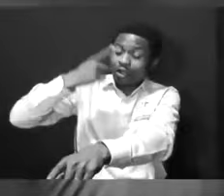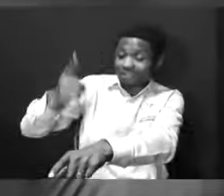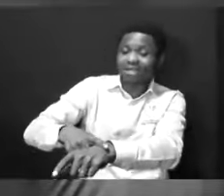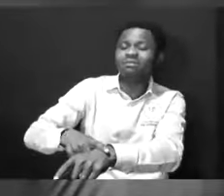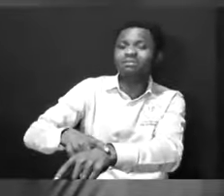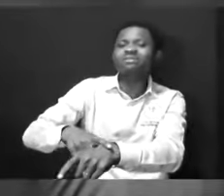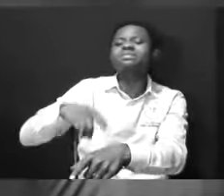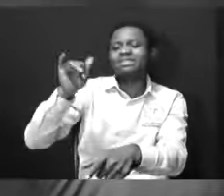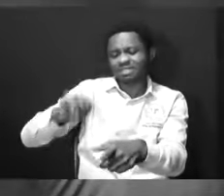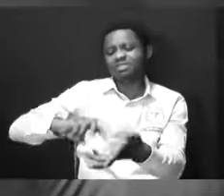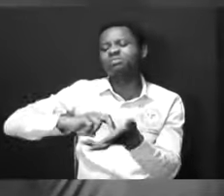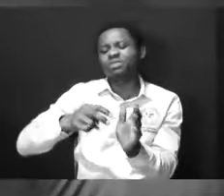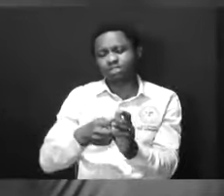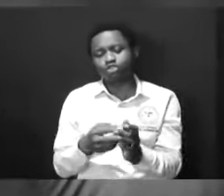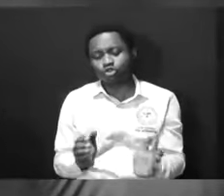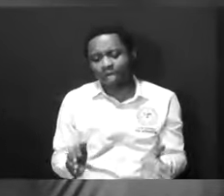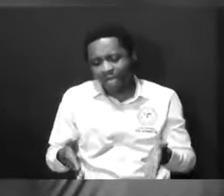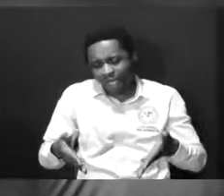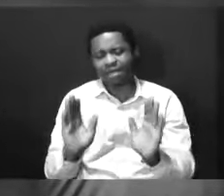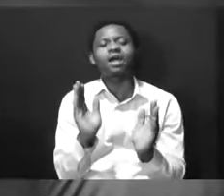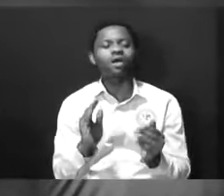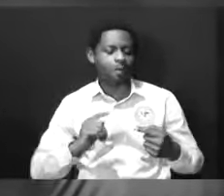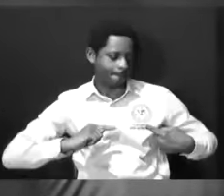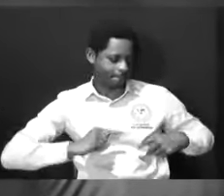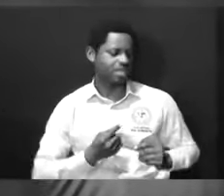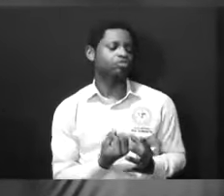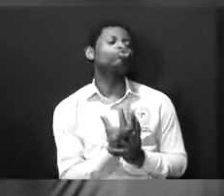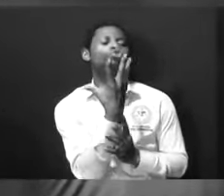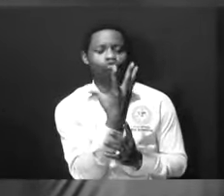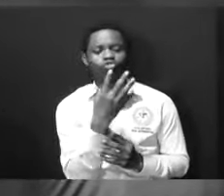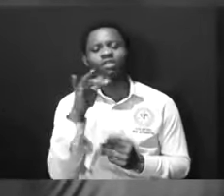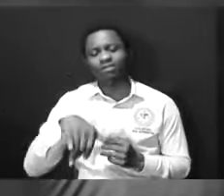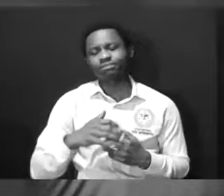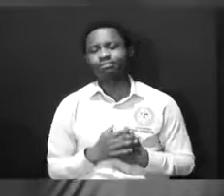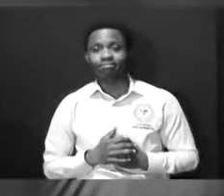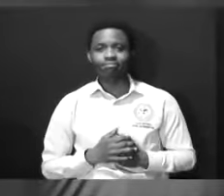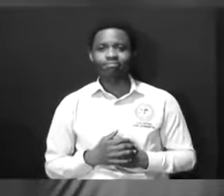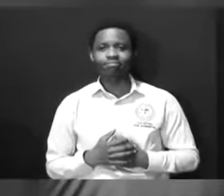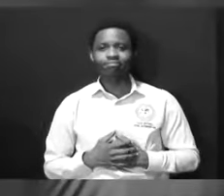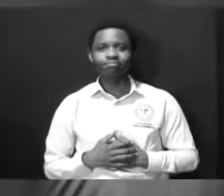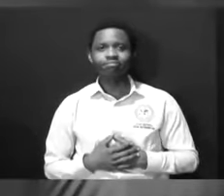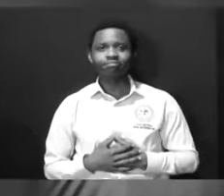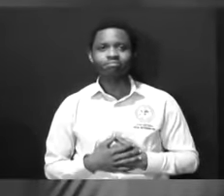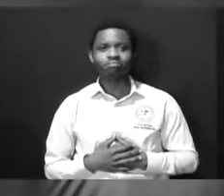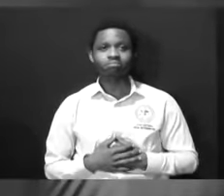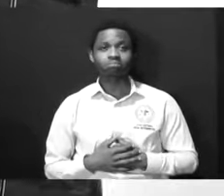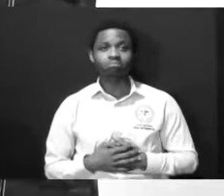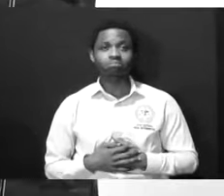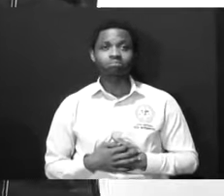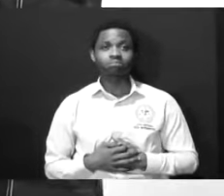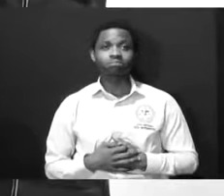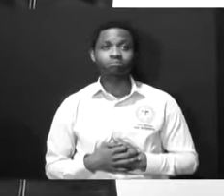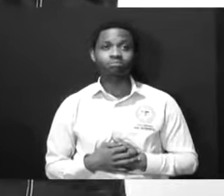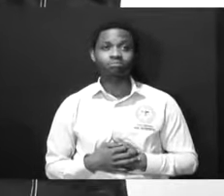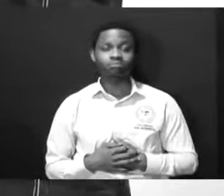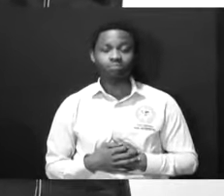then you are nursing a grudge. Now we know just say, for some, they will do